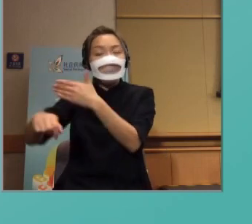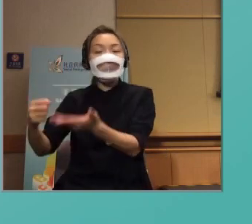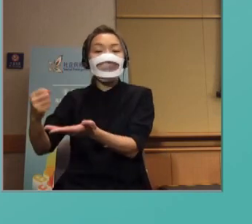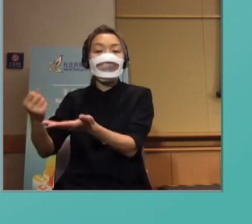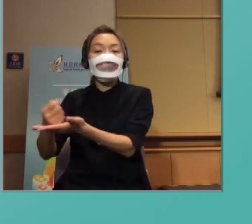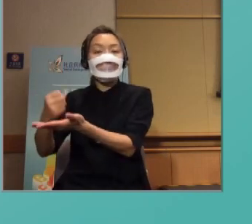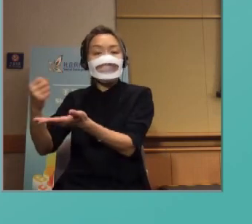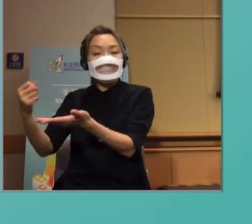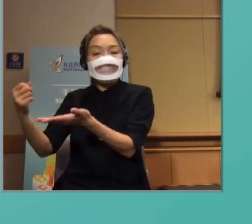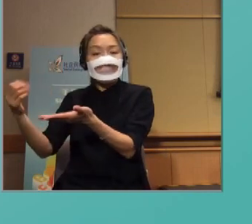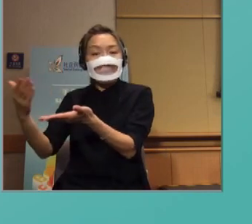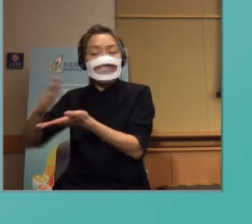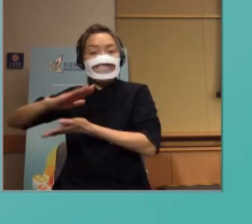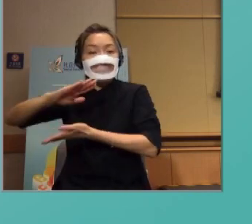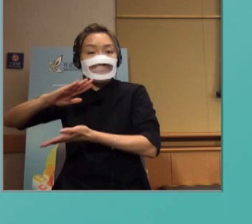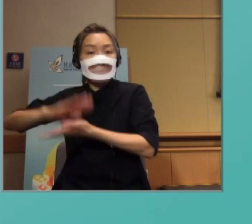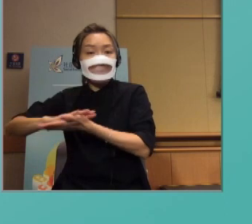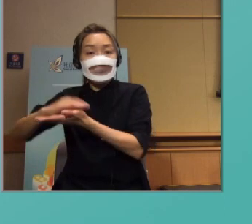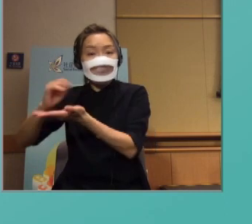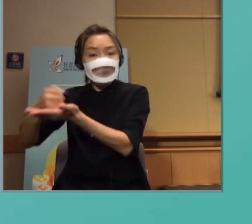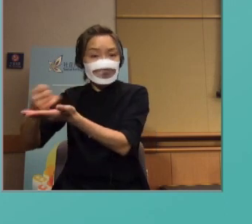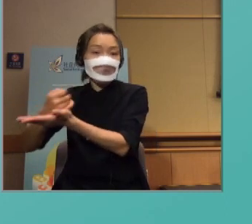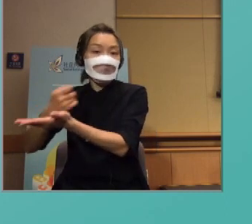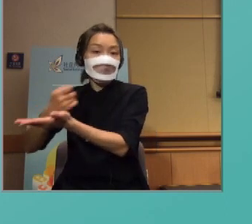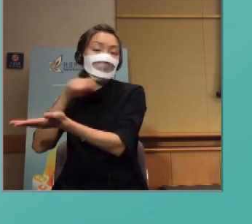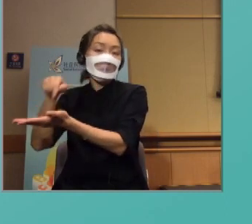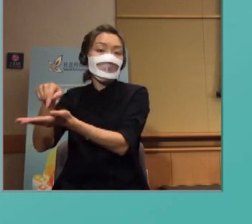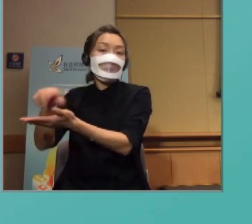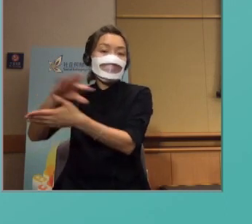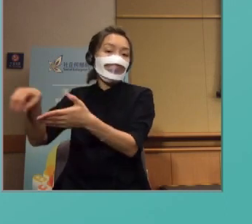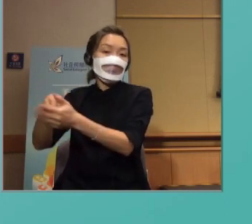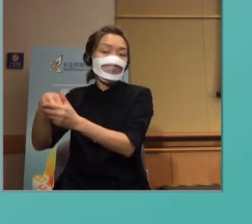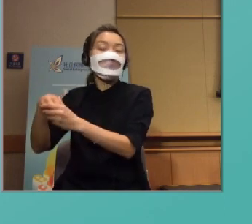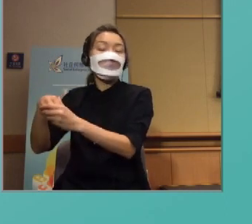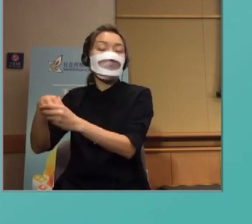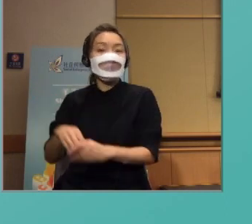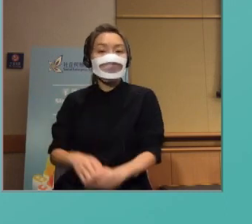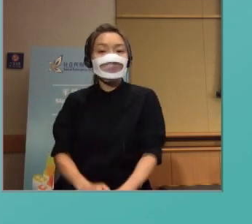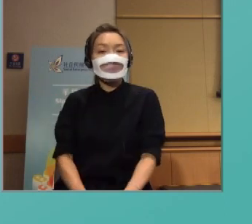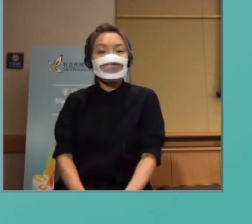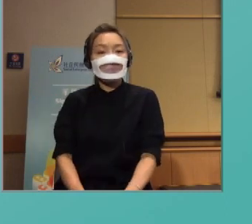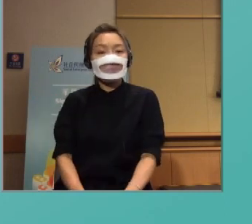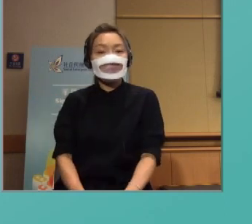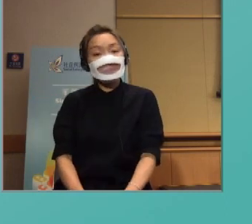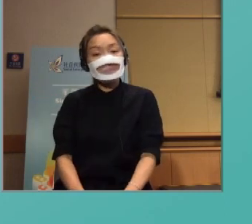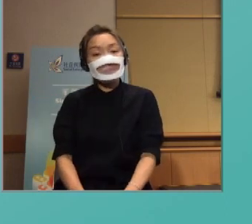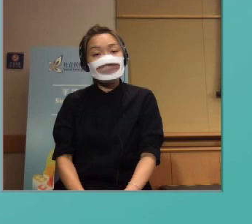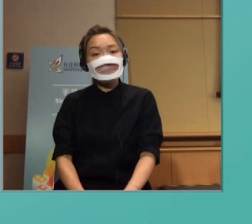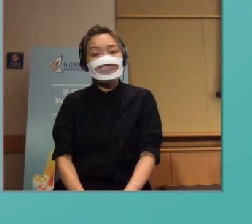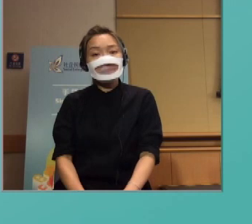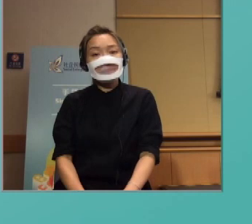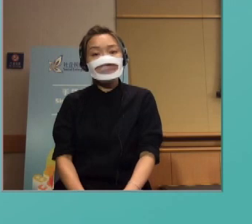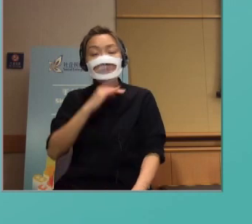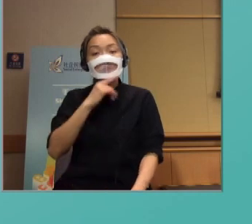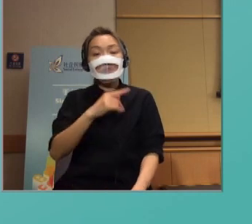rights, is that these are new national economies that are emerging today. Basically, that means that you think of each system basically as a true economy. You